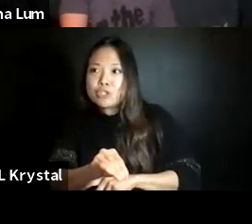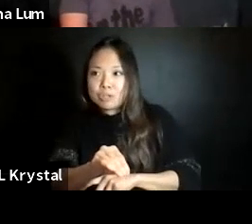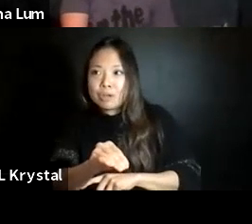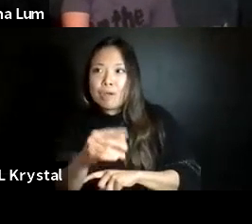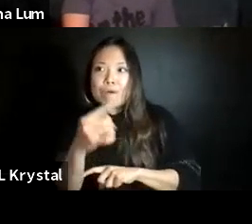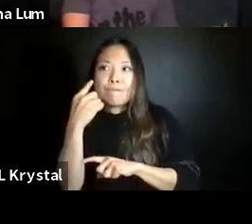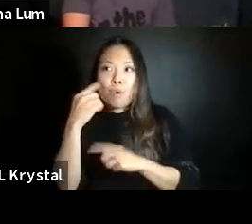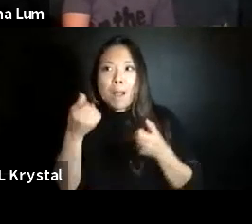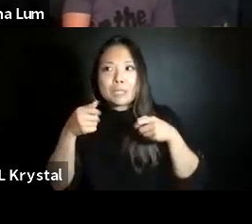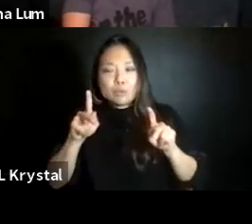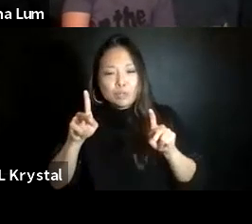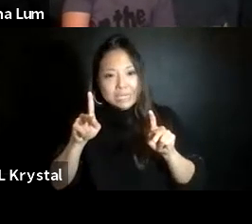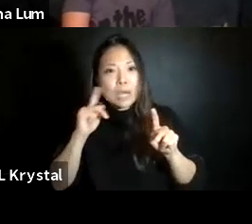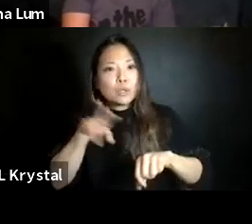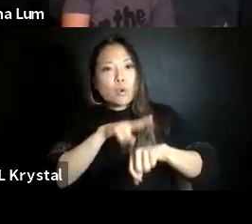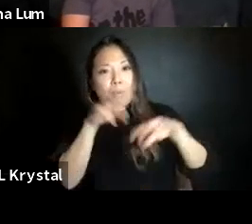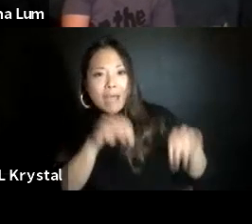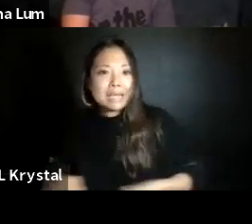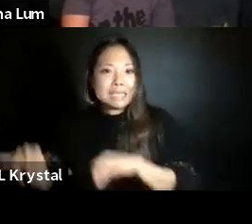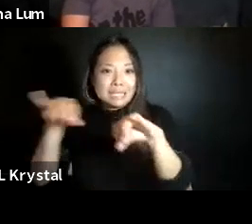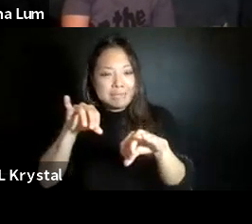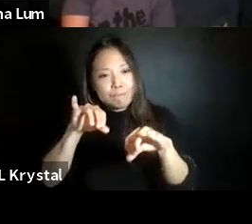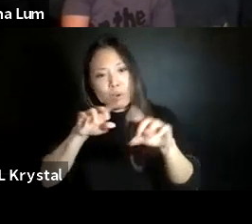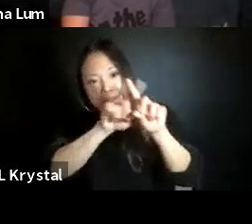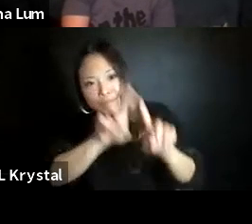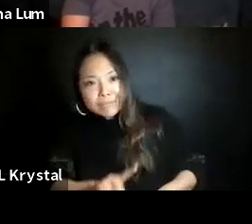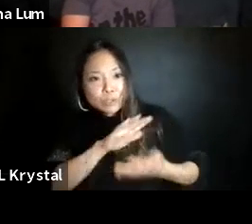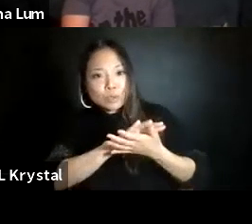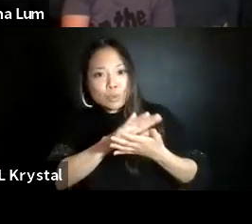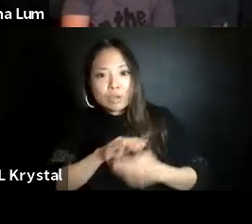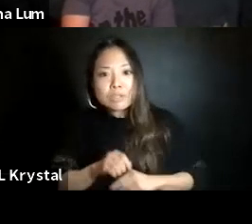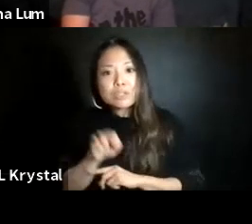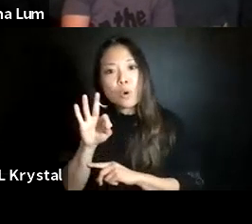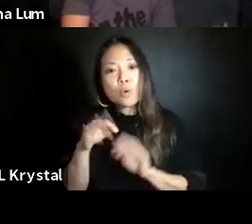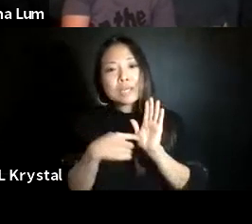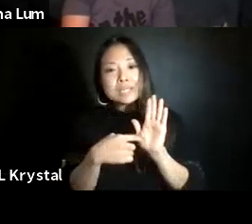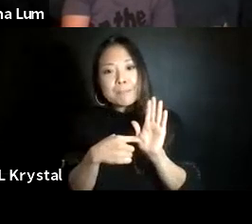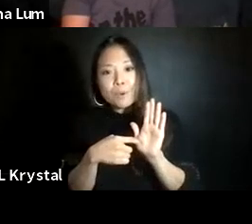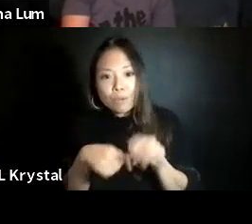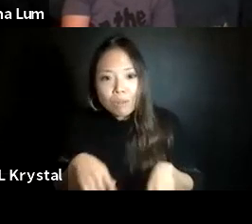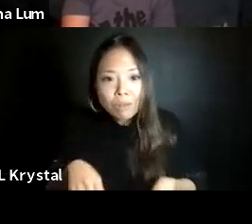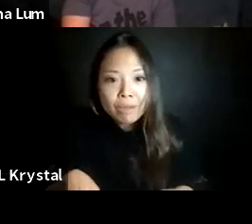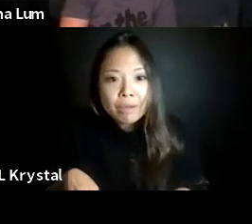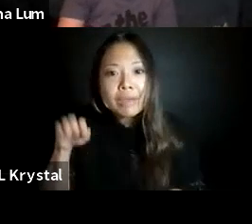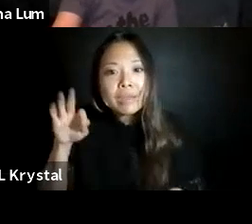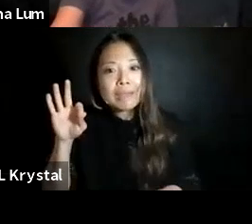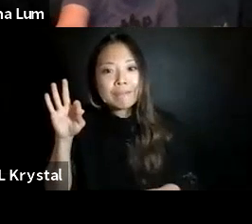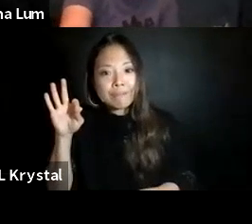aside for students, you know, reserving a certain number of seats for students from